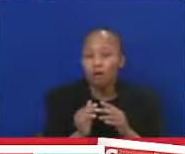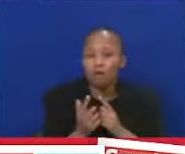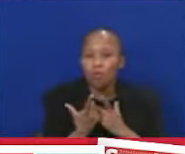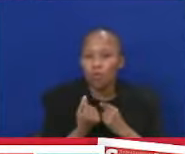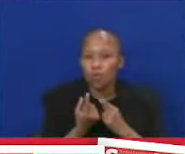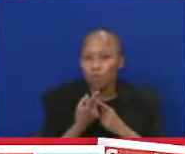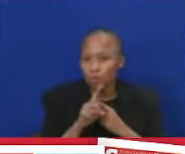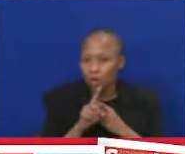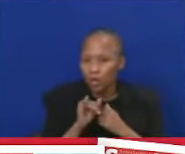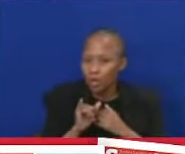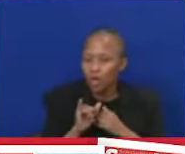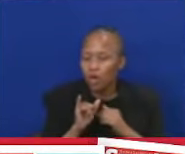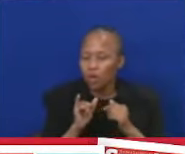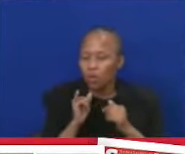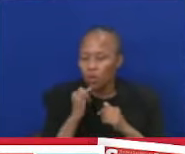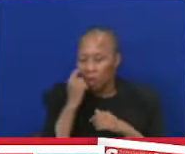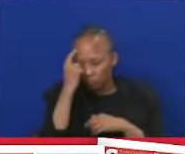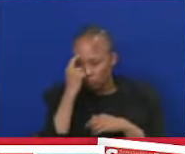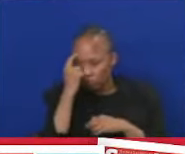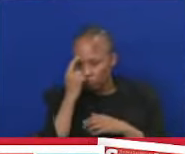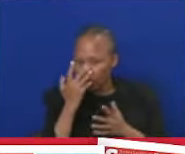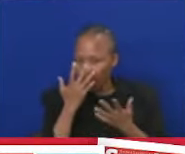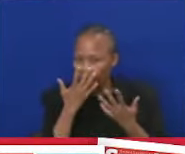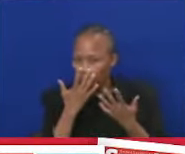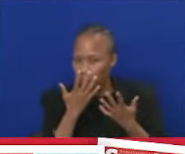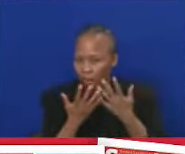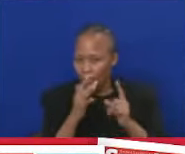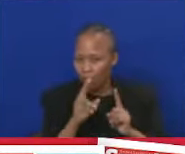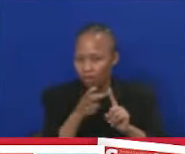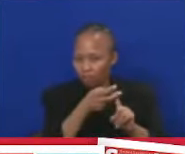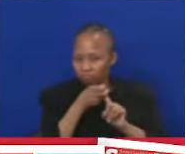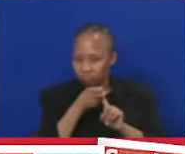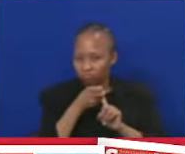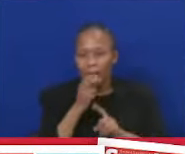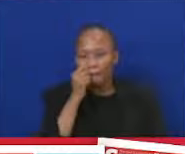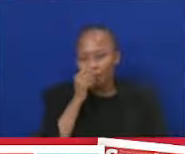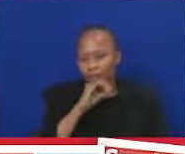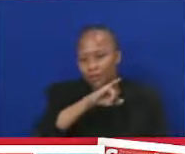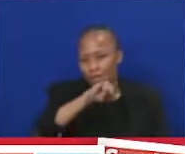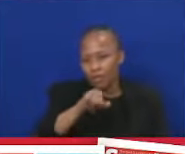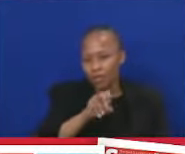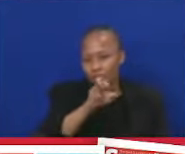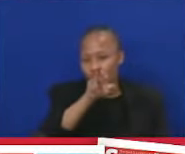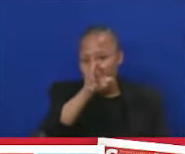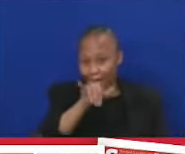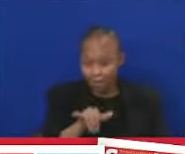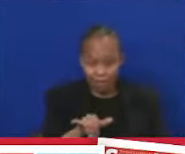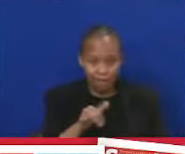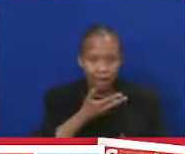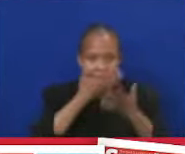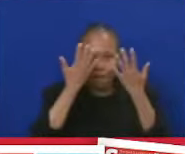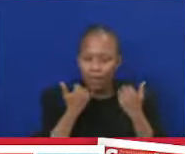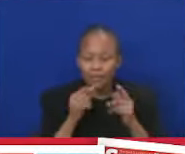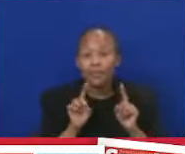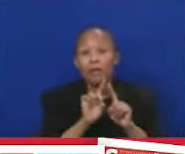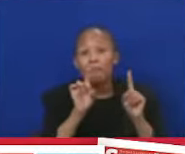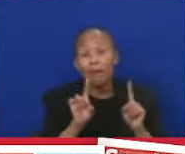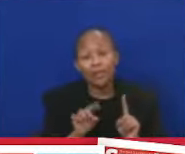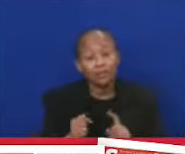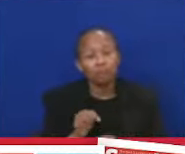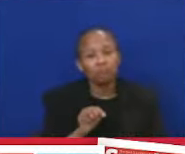of Mr. Jerry Bushuha, but he indicated that Jerry Bushuha owed people